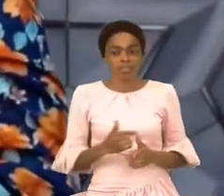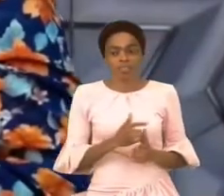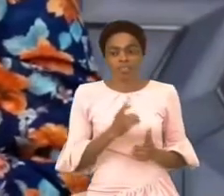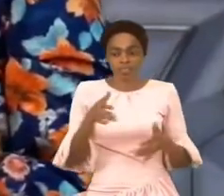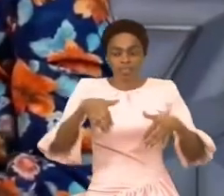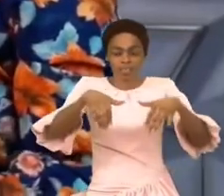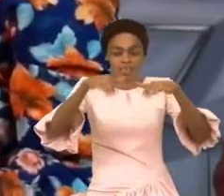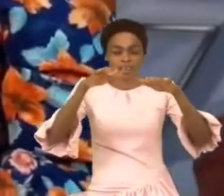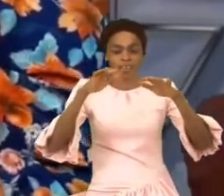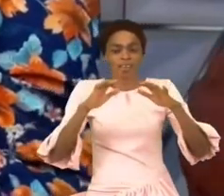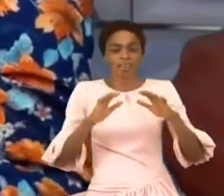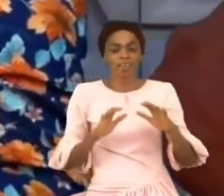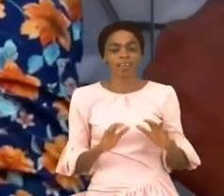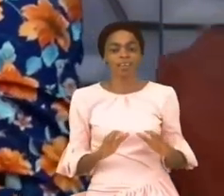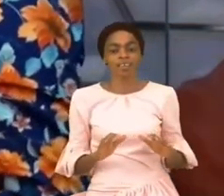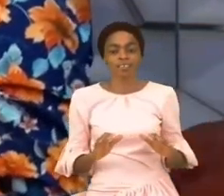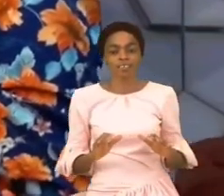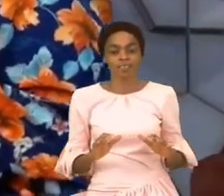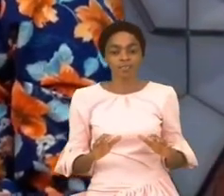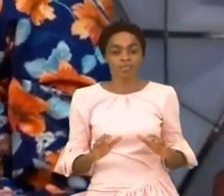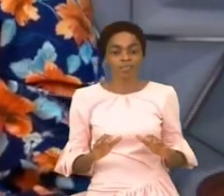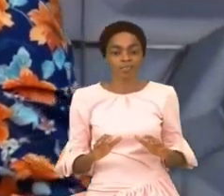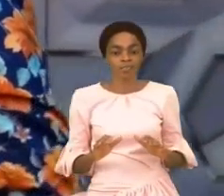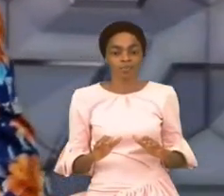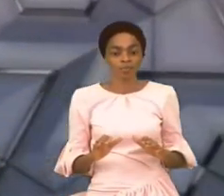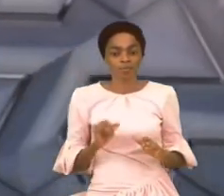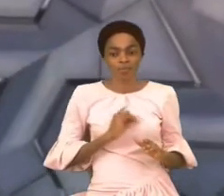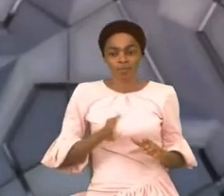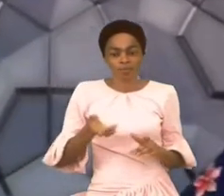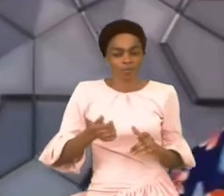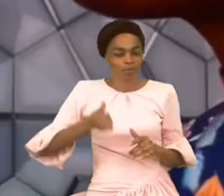grave. I won't be shaken.